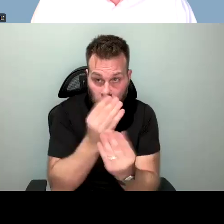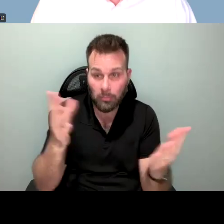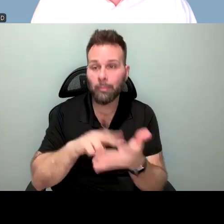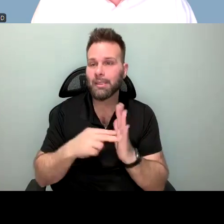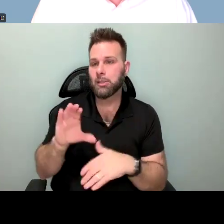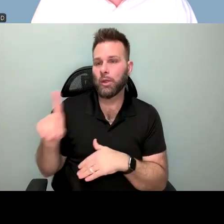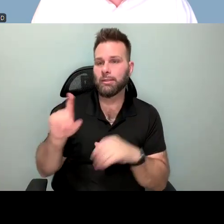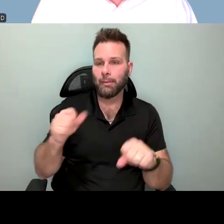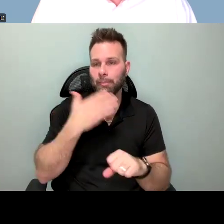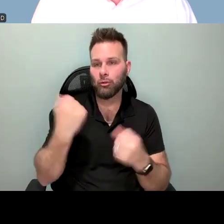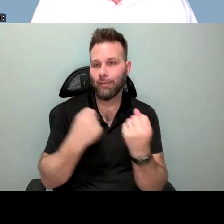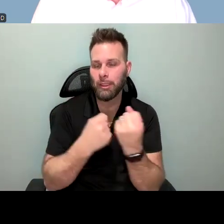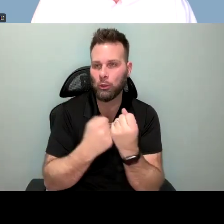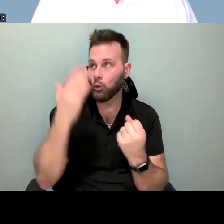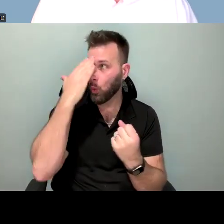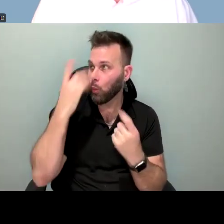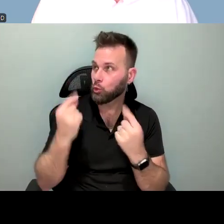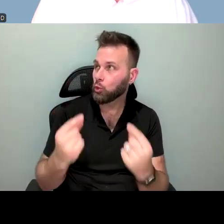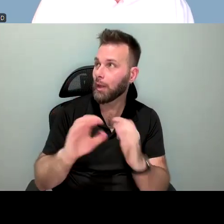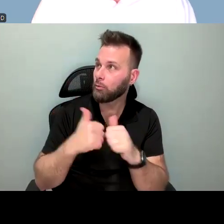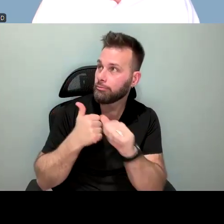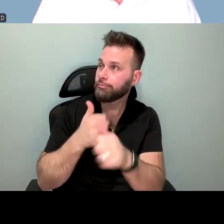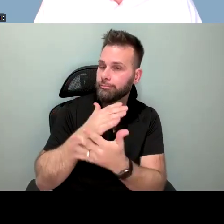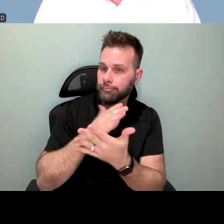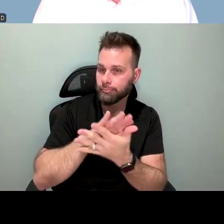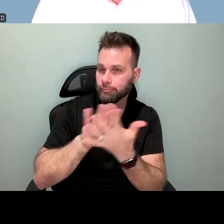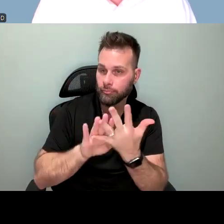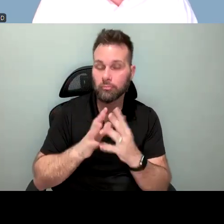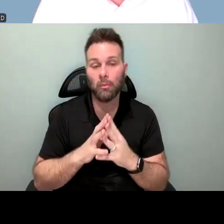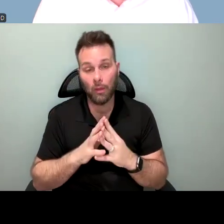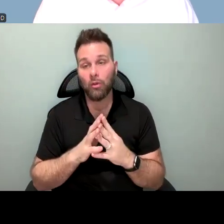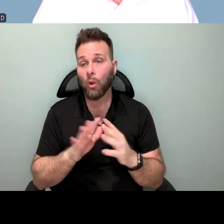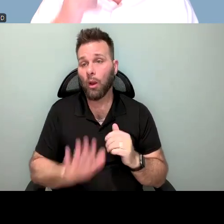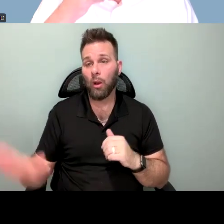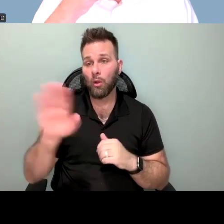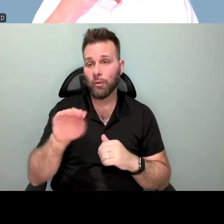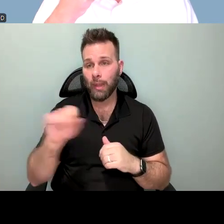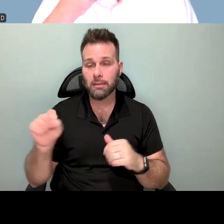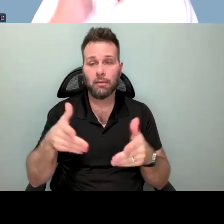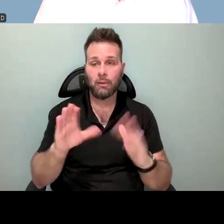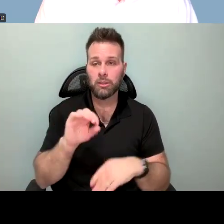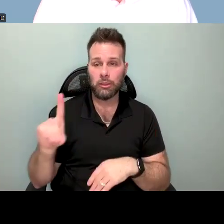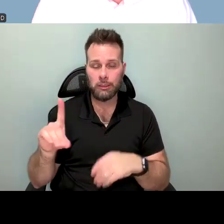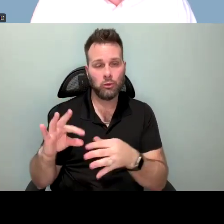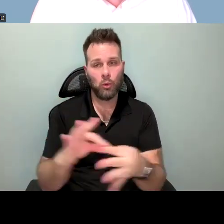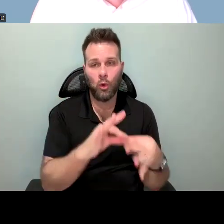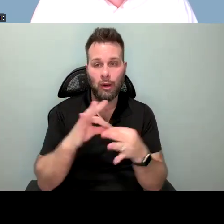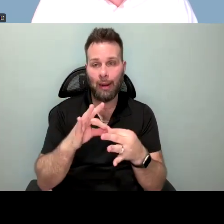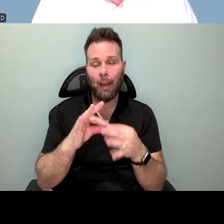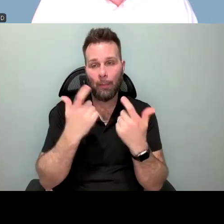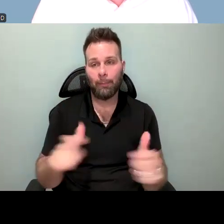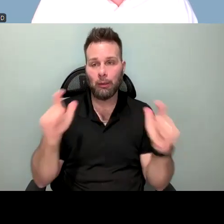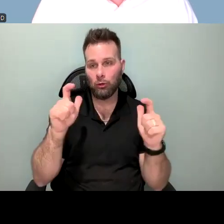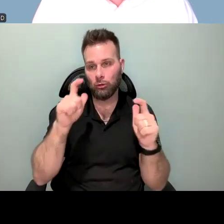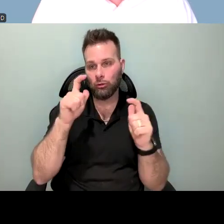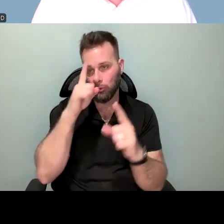and improvements. So these meetings foster collaboration across municipalities, allowing CODs to coordinate on larger efforts such as